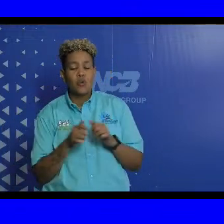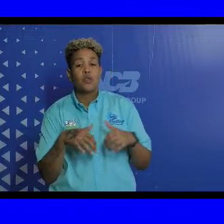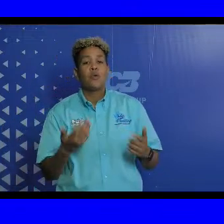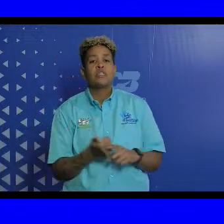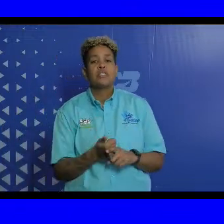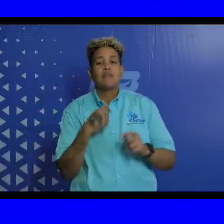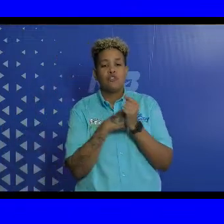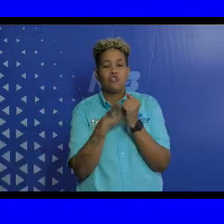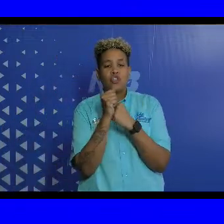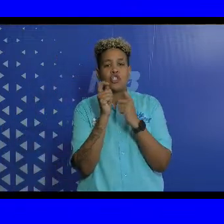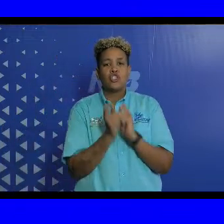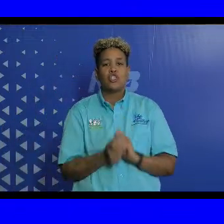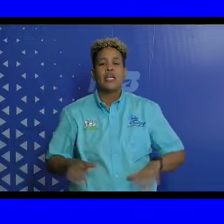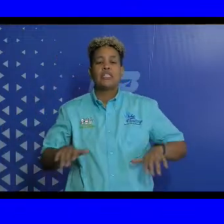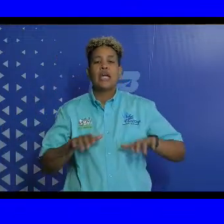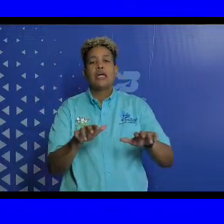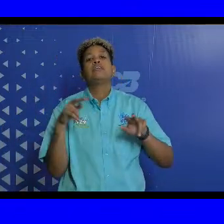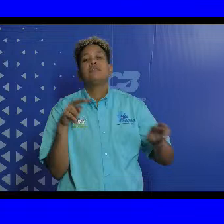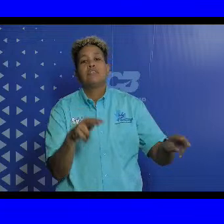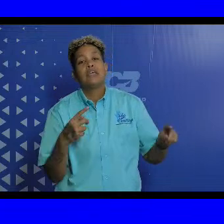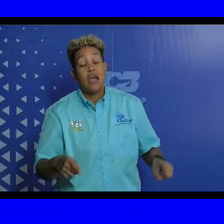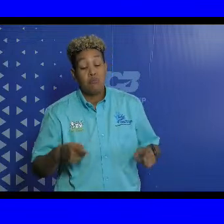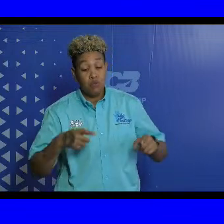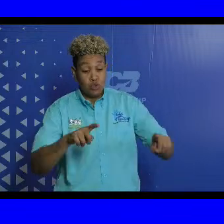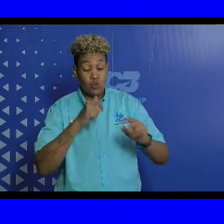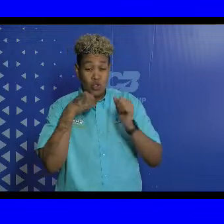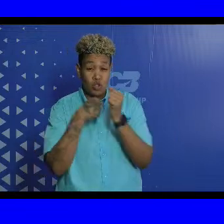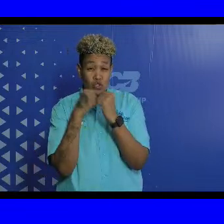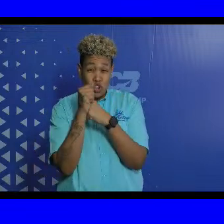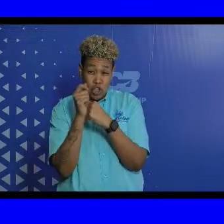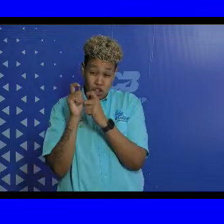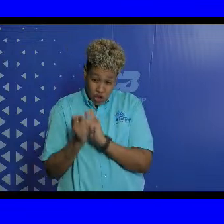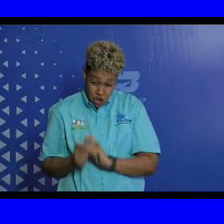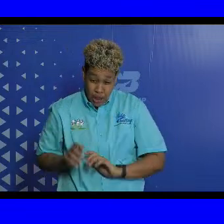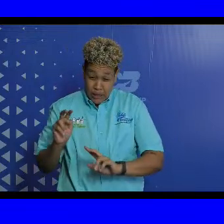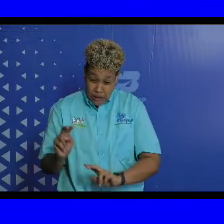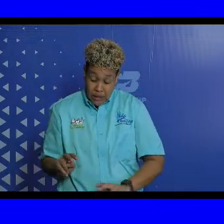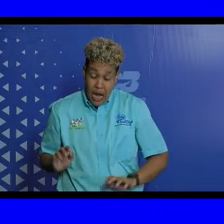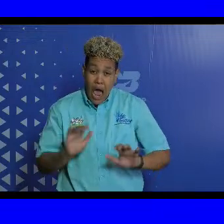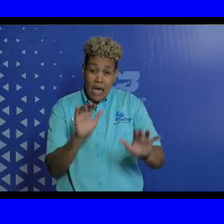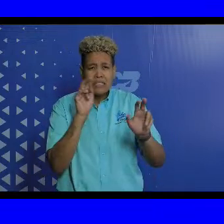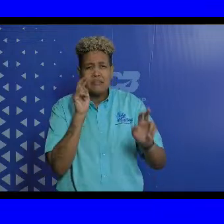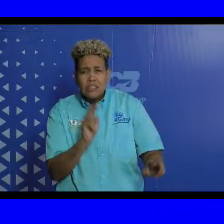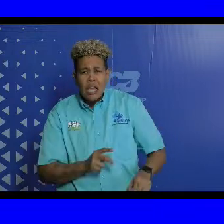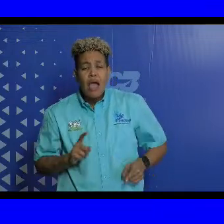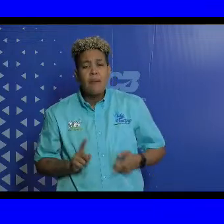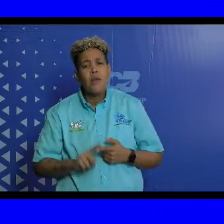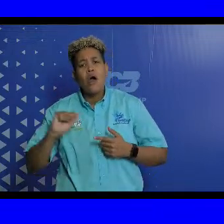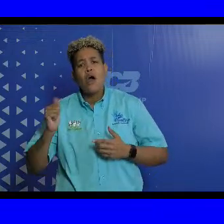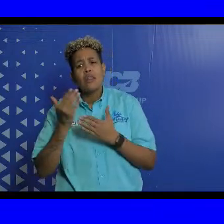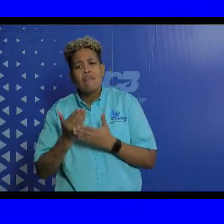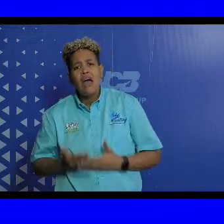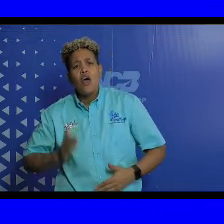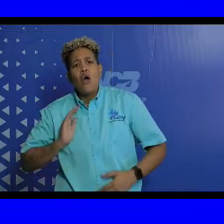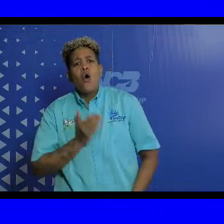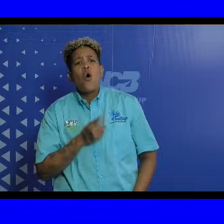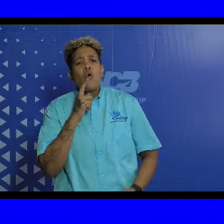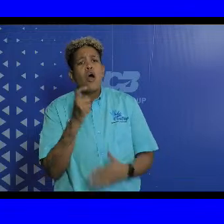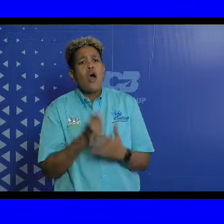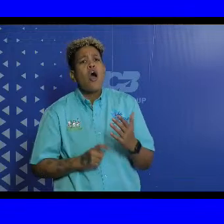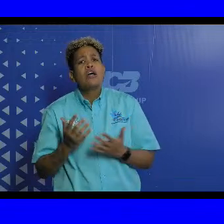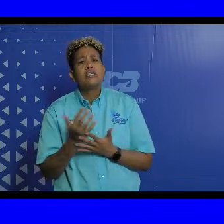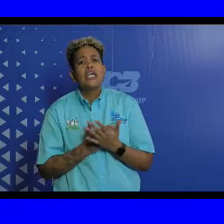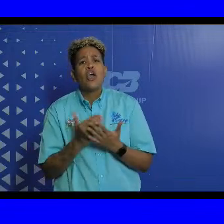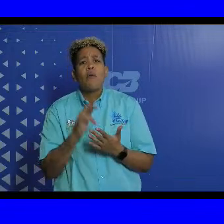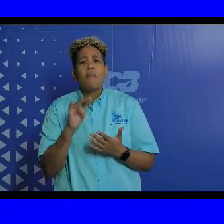the restructuring activities. Due to the restructuring activities and other factors, our cost-to-income